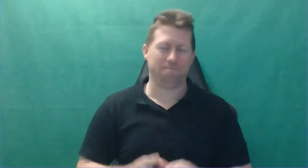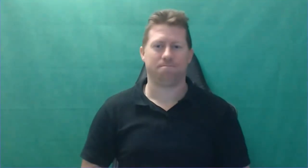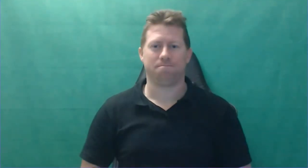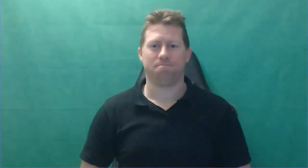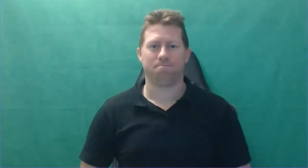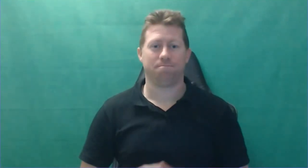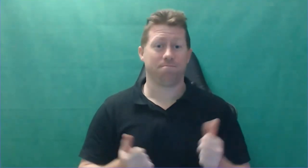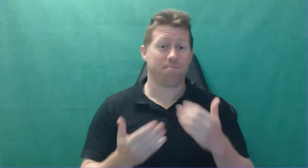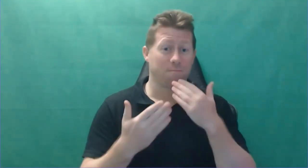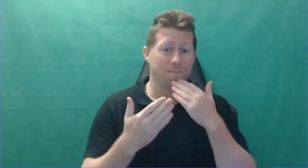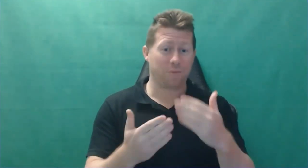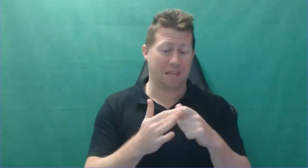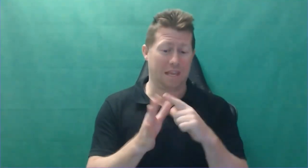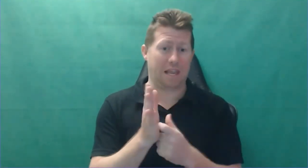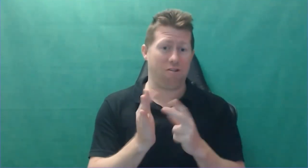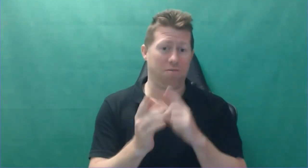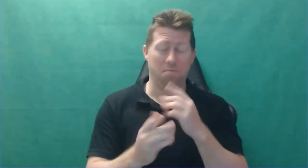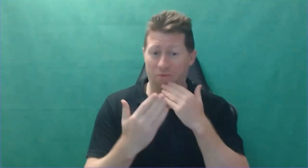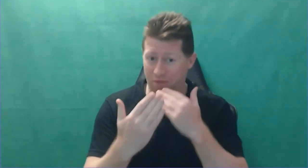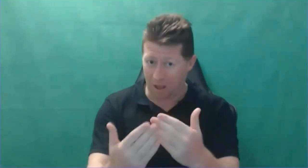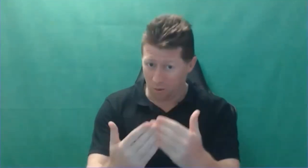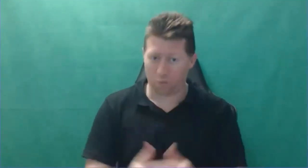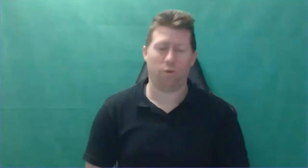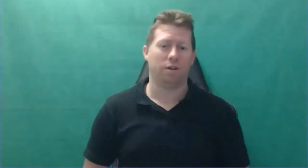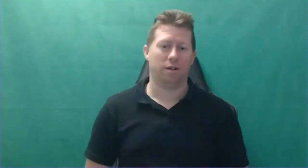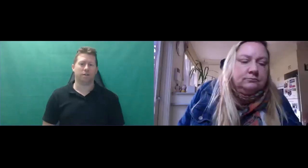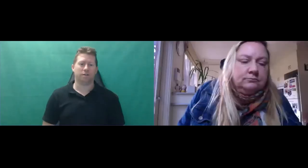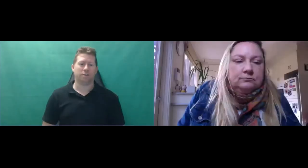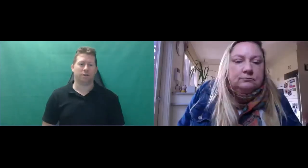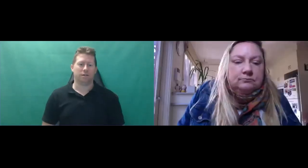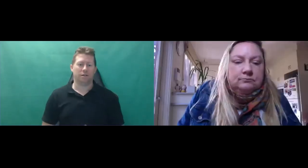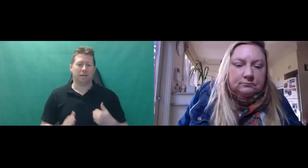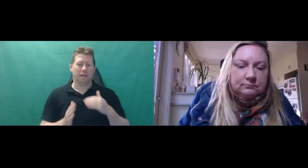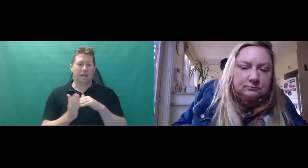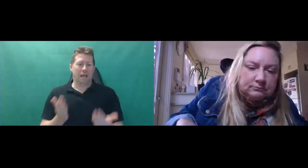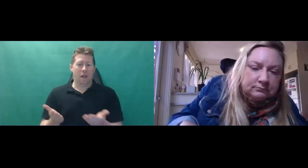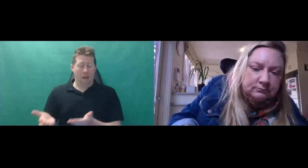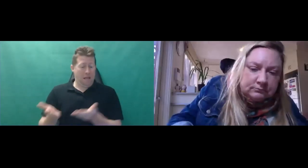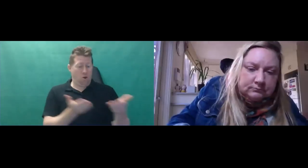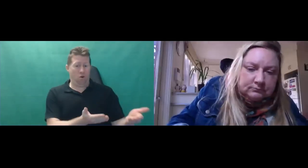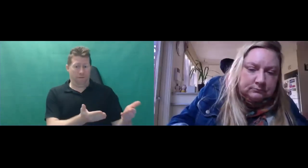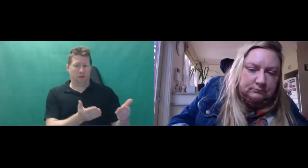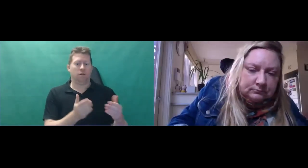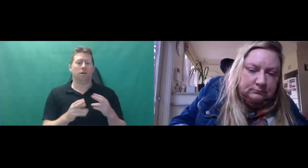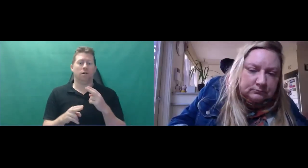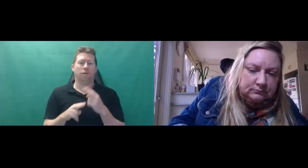Ryan. That was great. I'd now like to hand over to